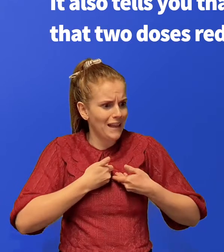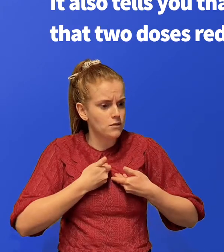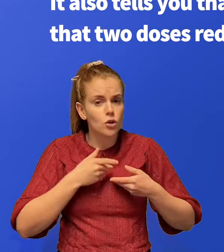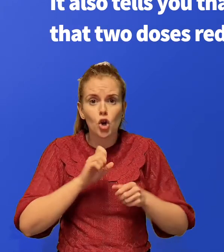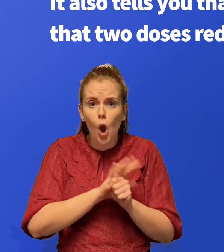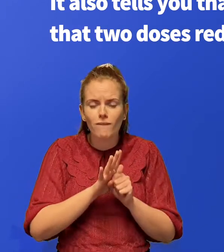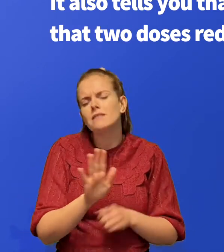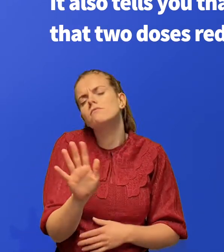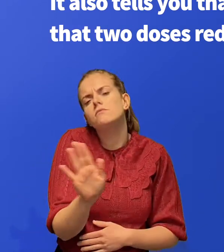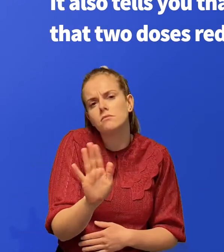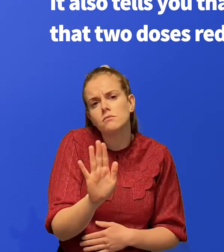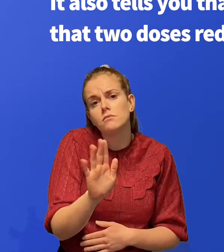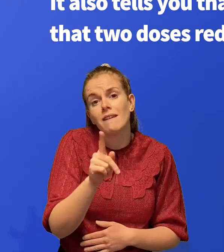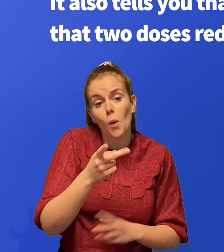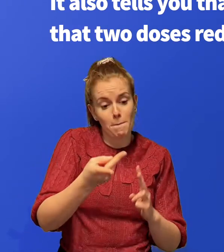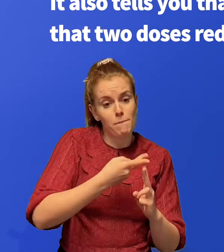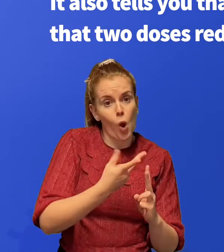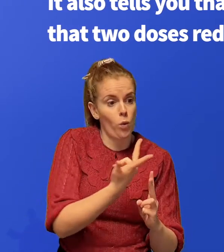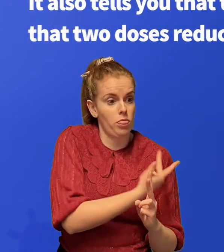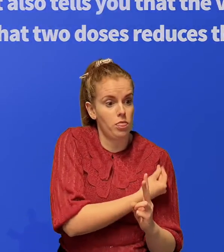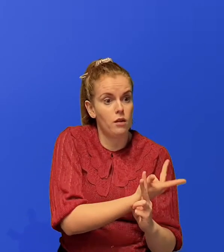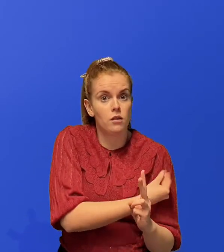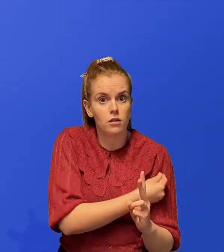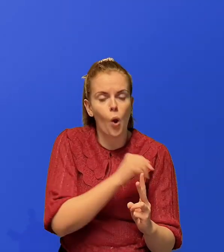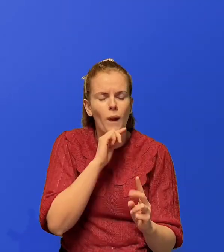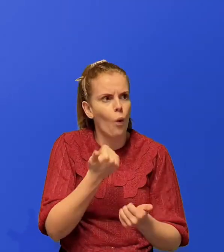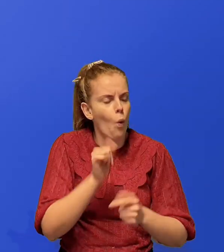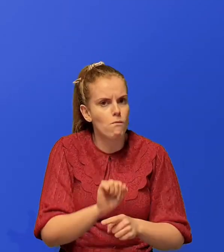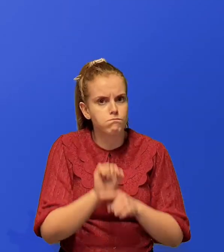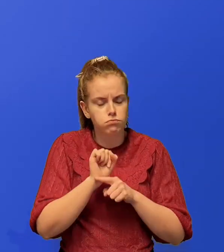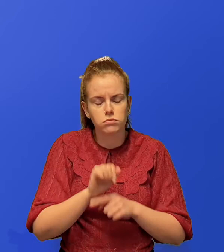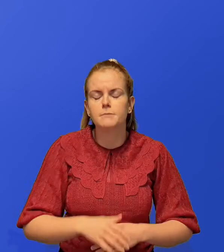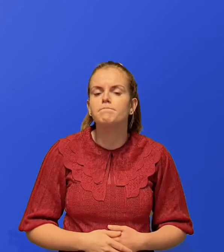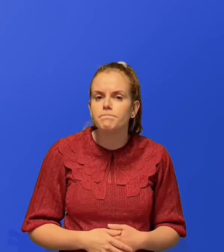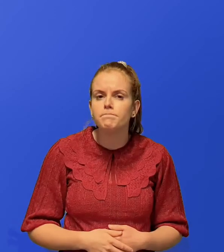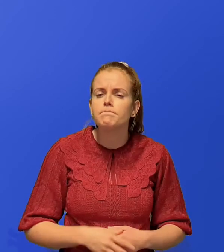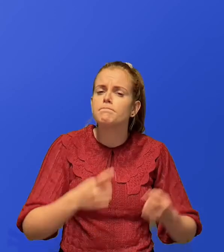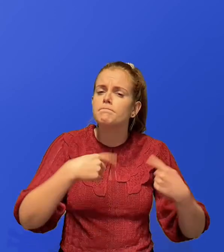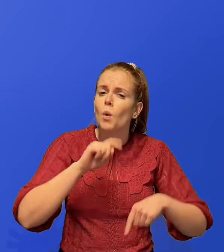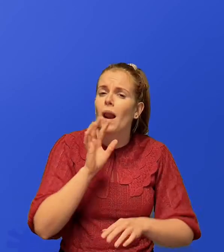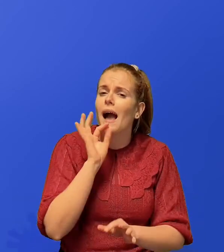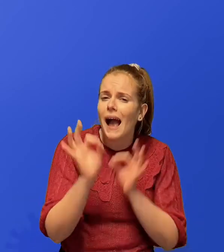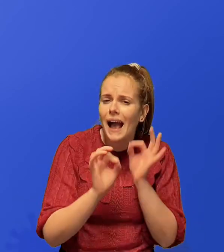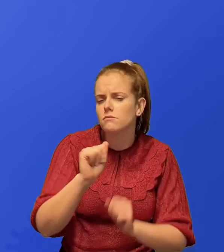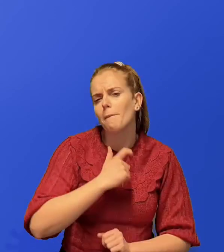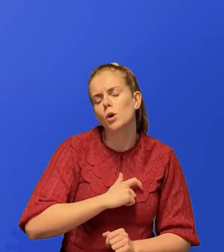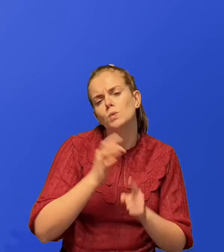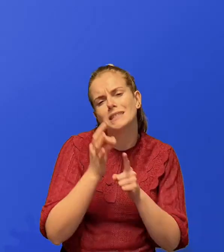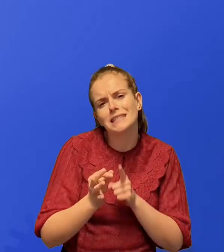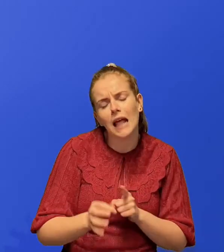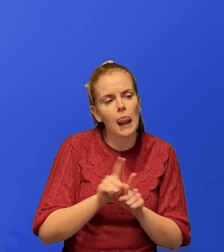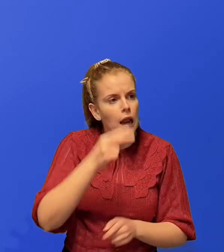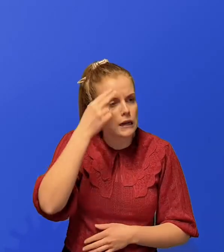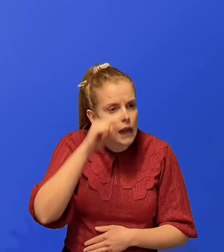reduces the chances of you becoming seriously ill. We'll ask you for your personal details, such as name, home address, and